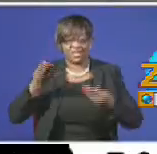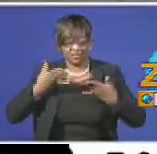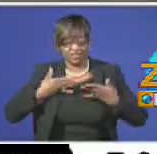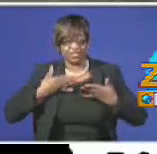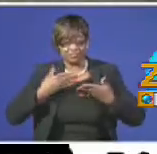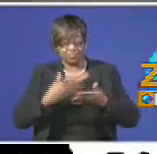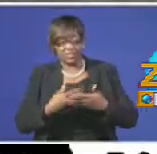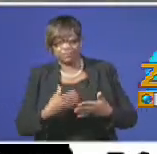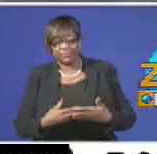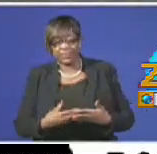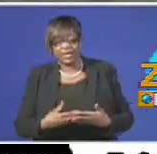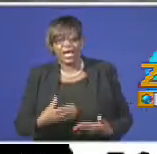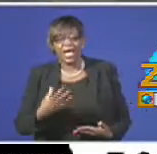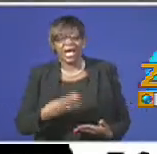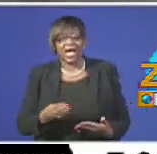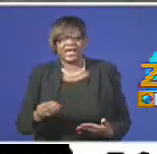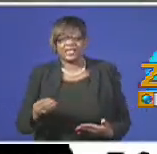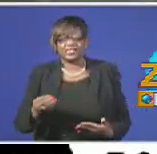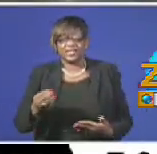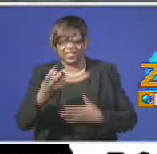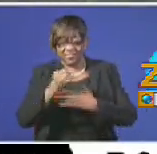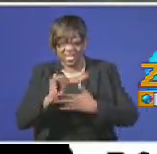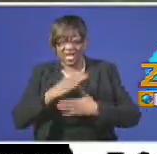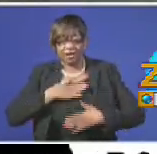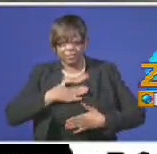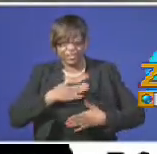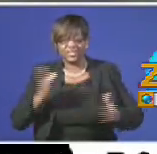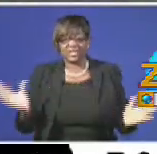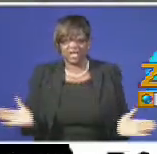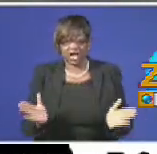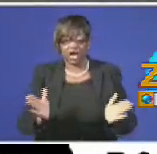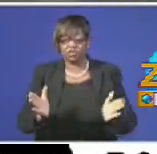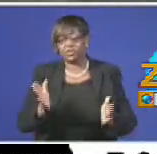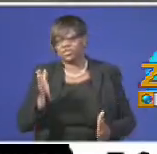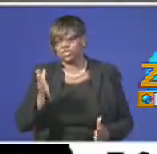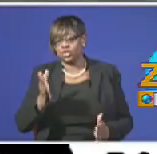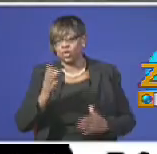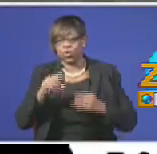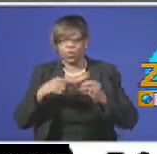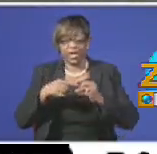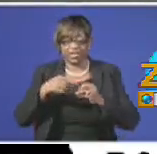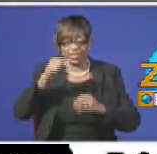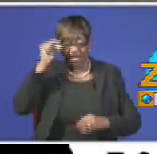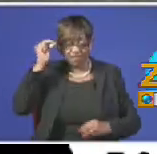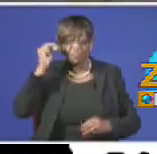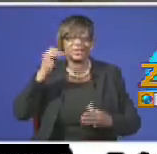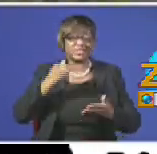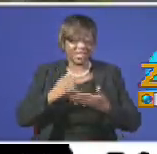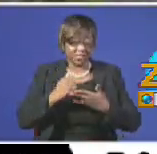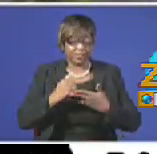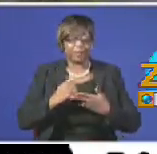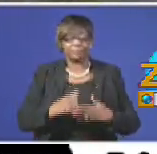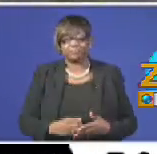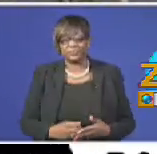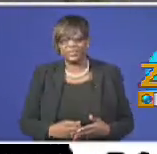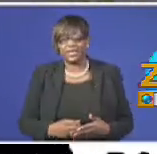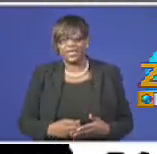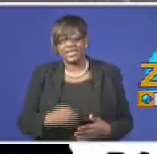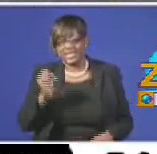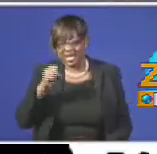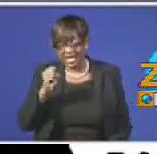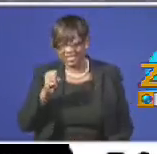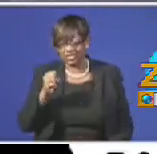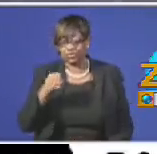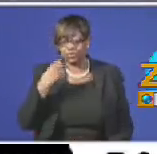are very pleased and encouraged when we can say, yes, the government is still stepping up to the plate. Carey admits that the pandemic